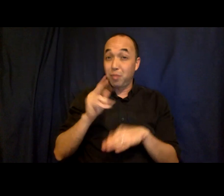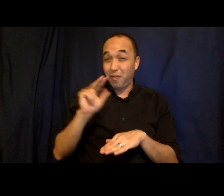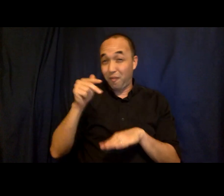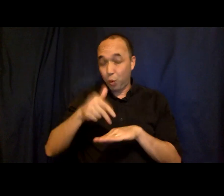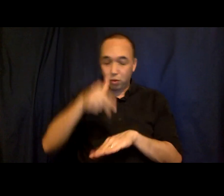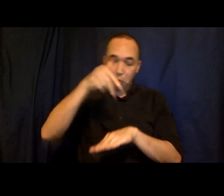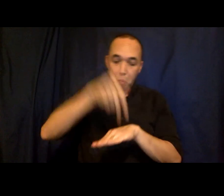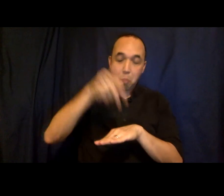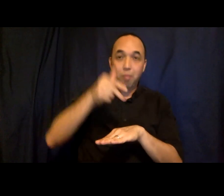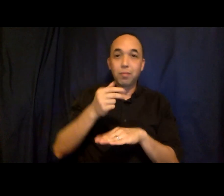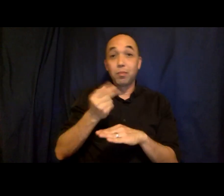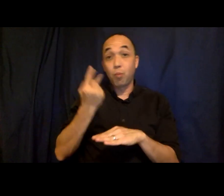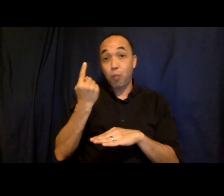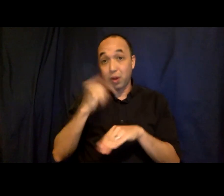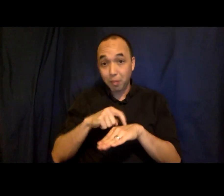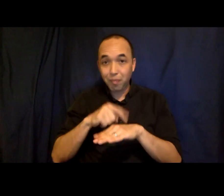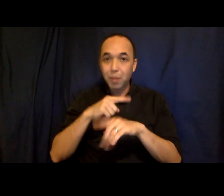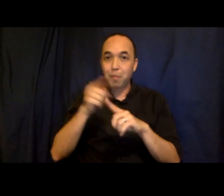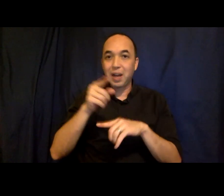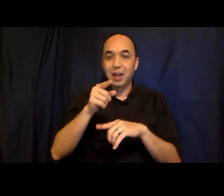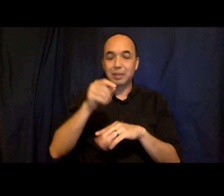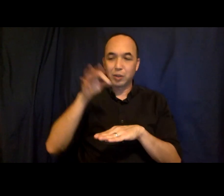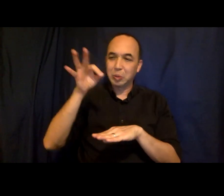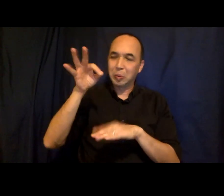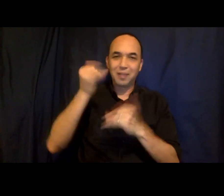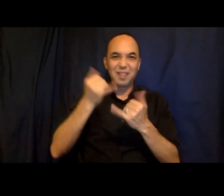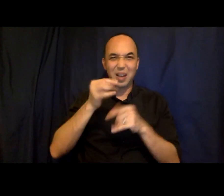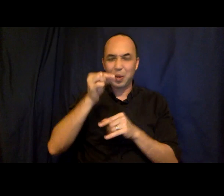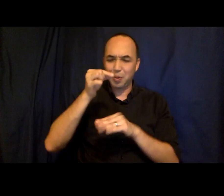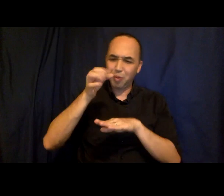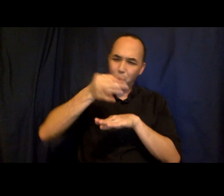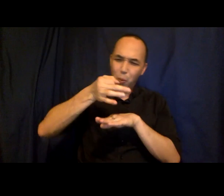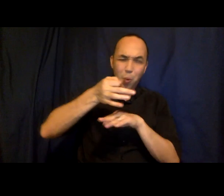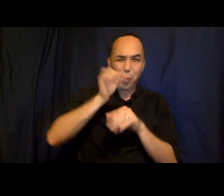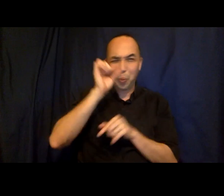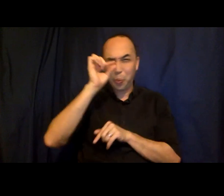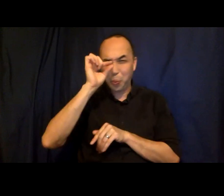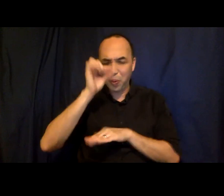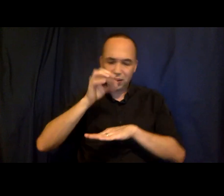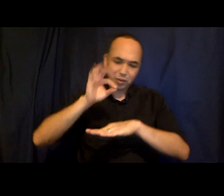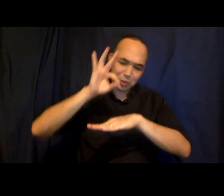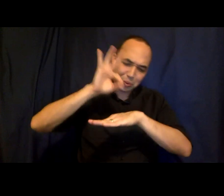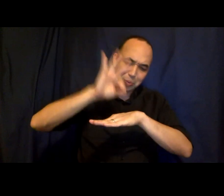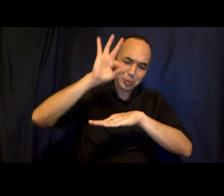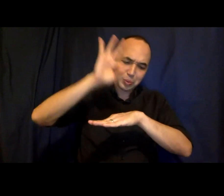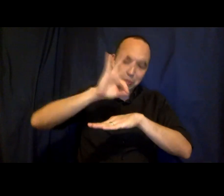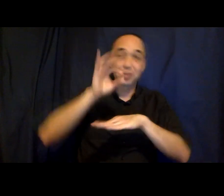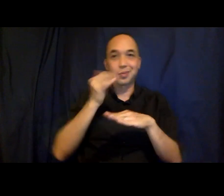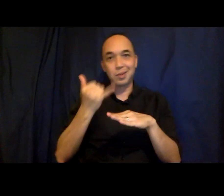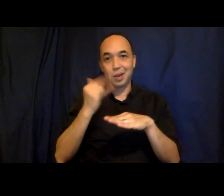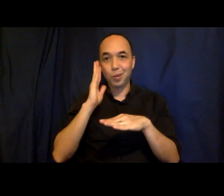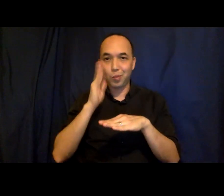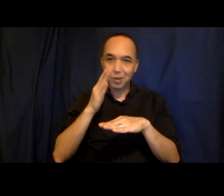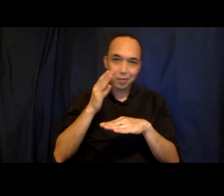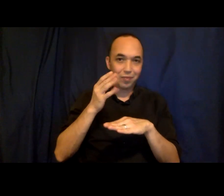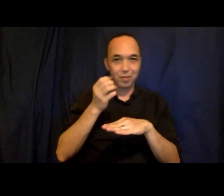than usual, just because these holes are going to be a little bit smaller than the tines of a fork.